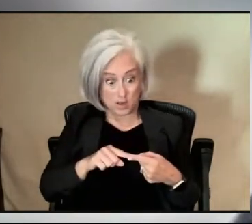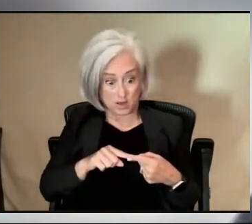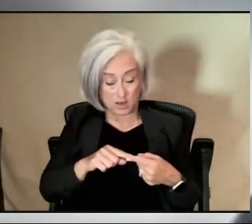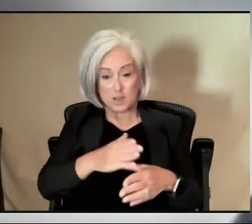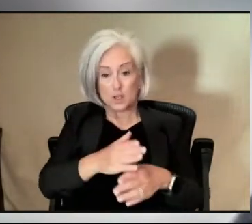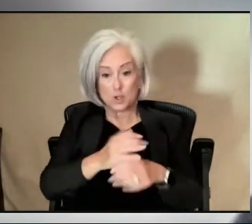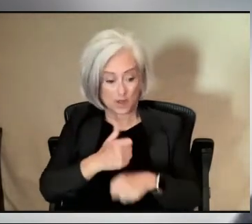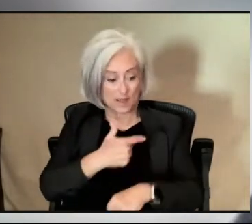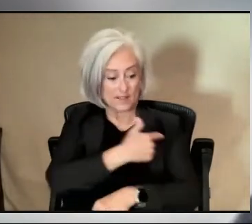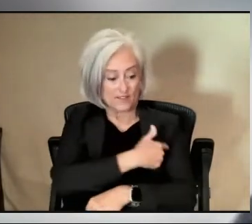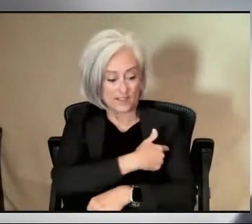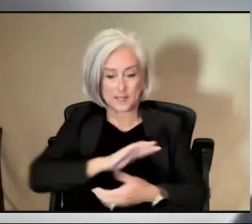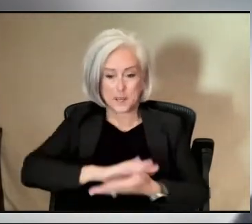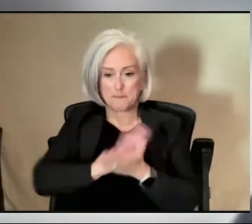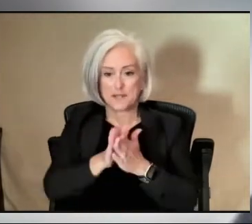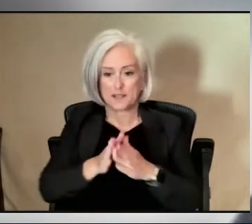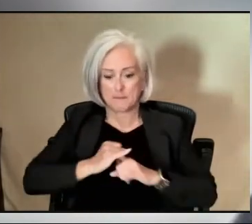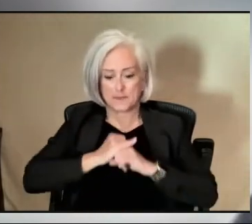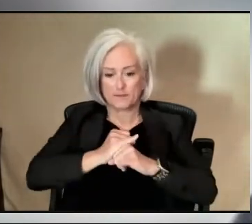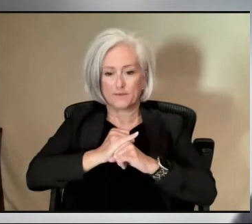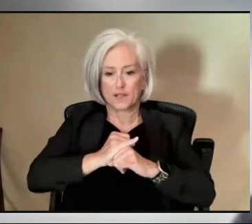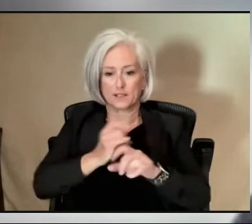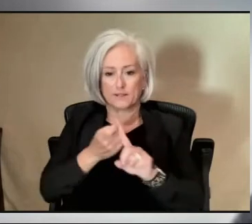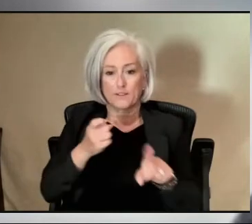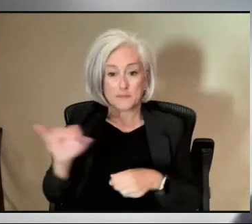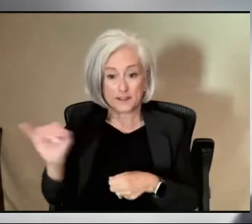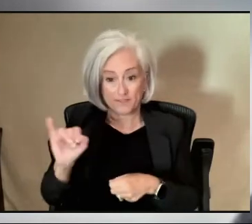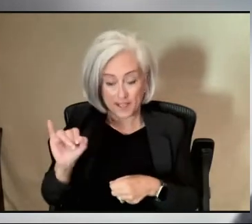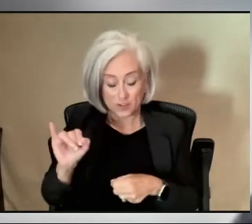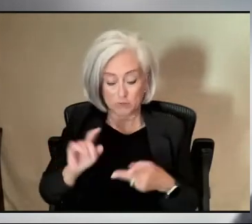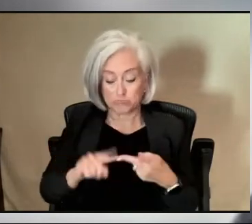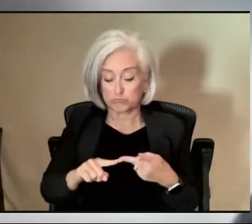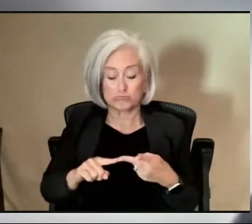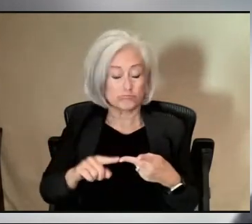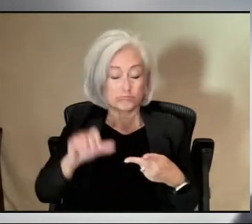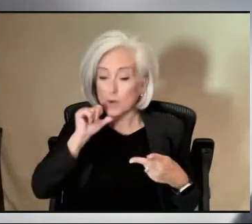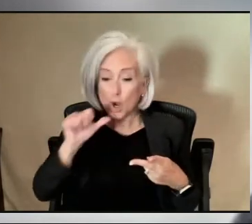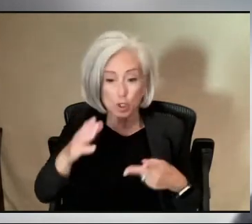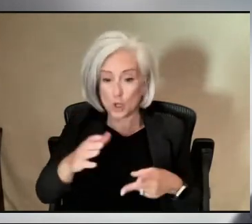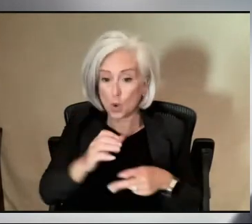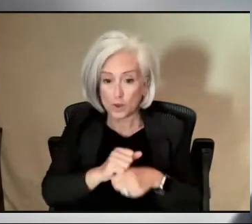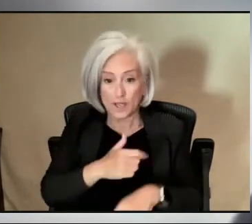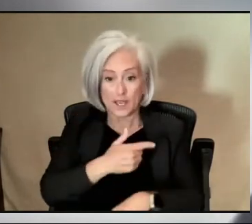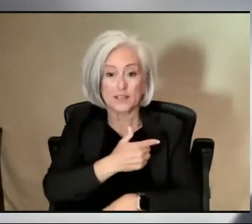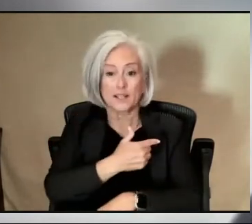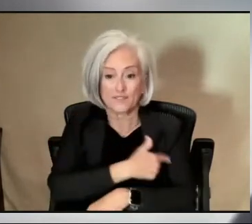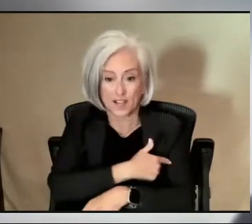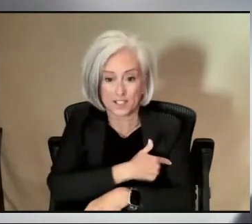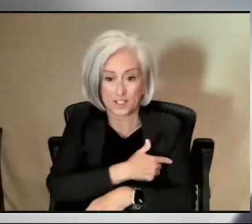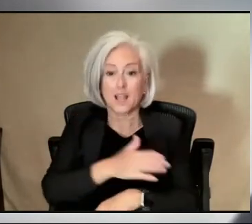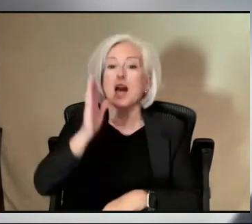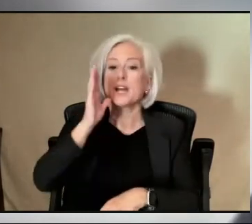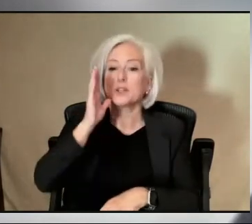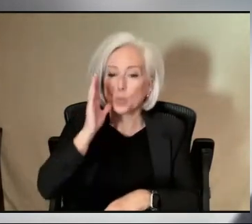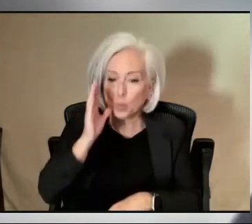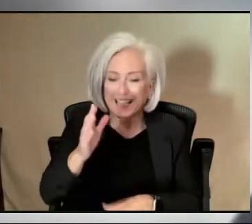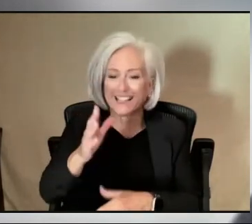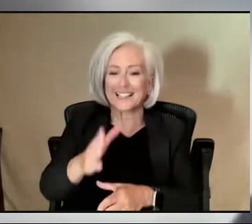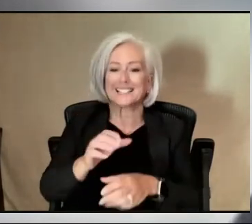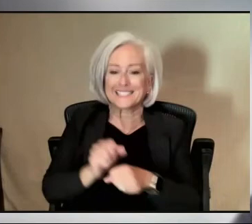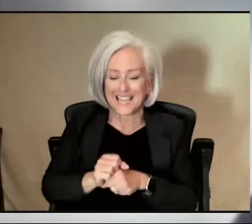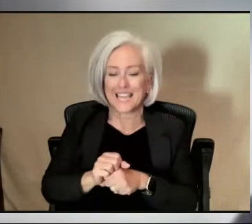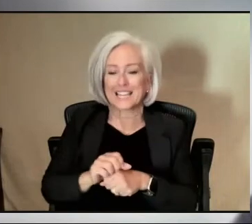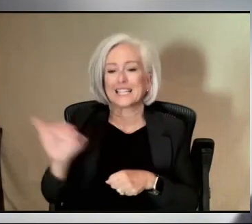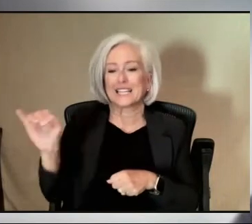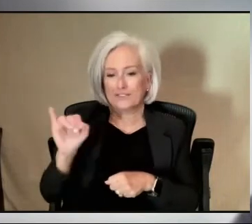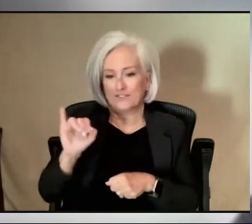and are protected from infection, or we don't get our vaccines and we will get infected with a virus